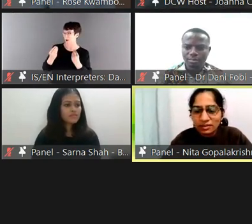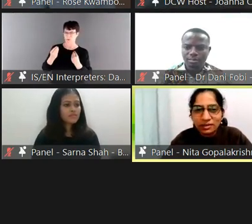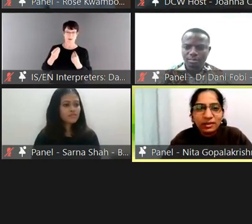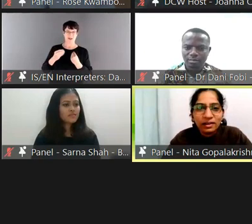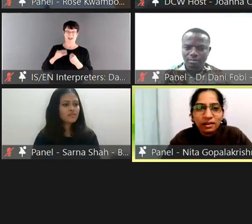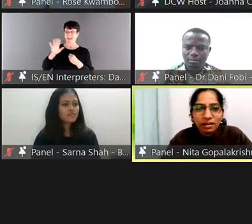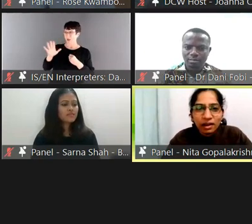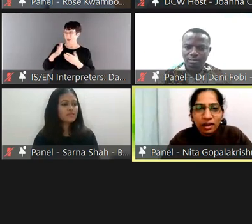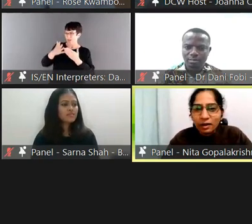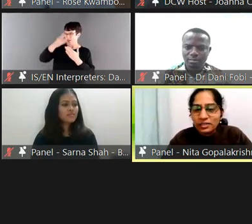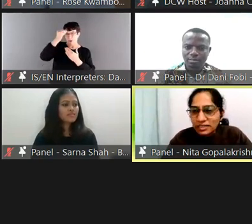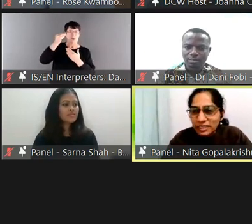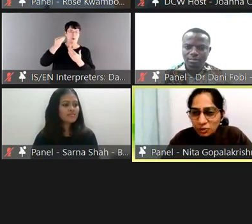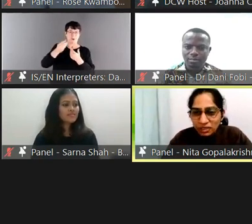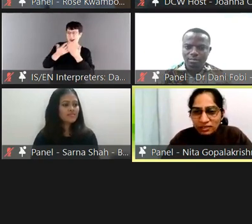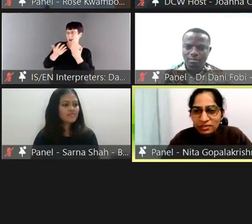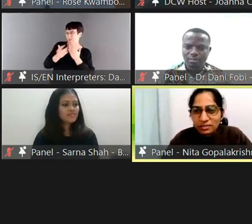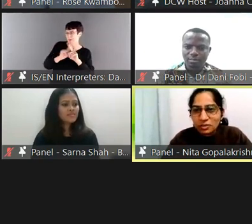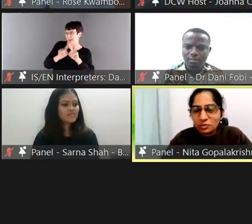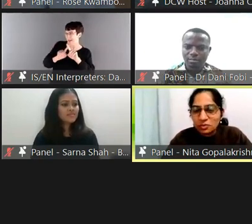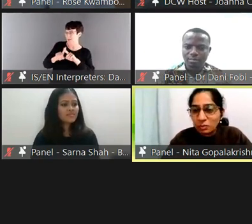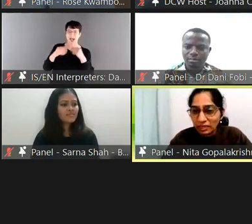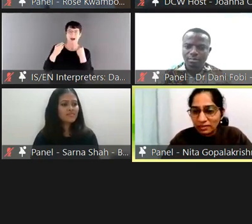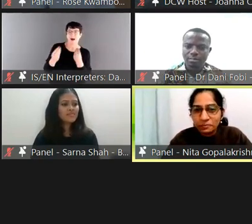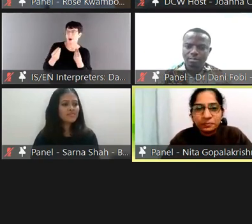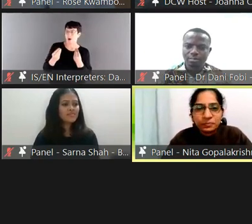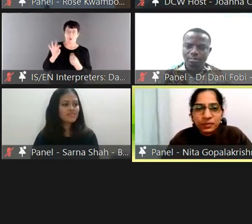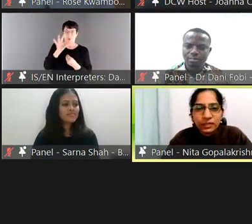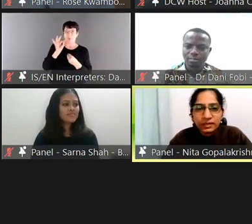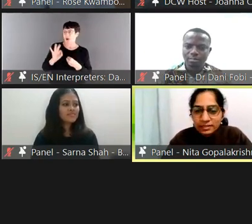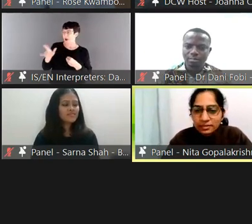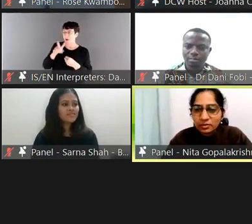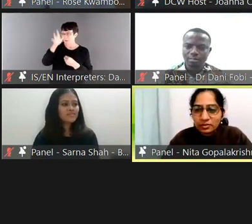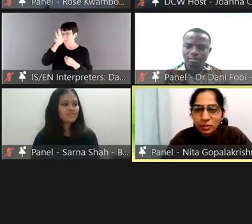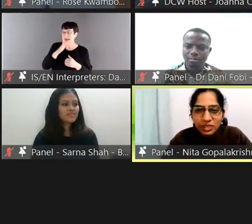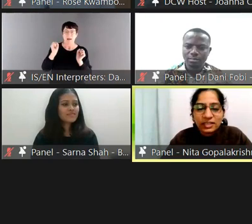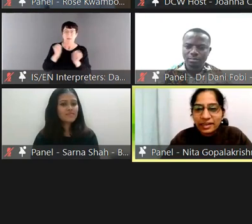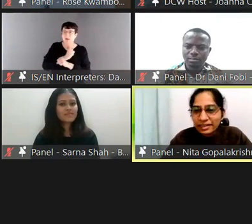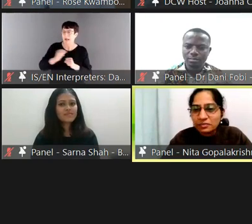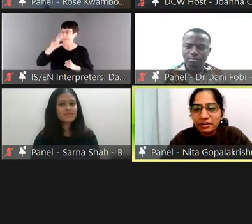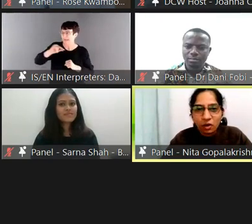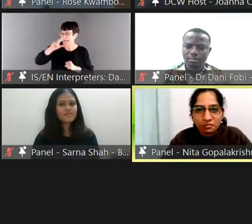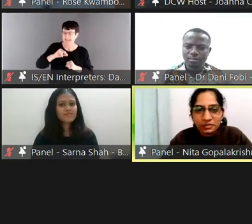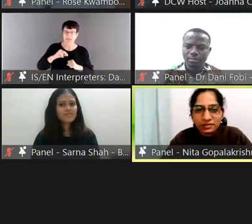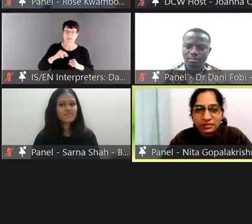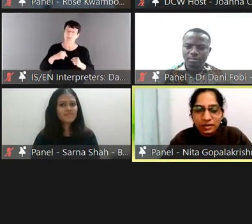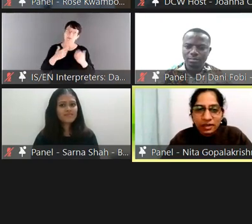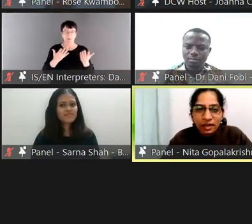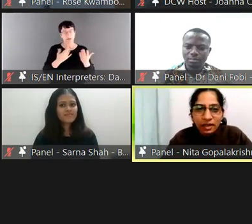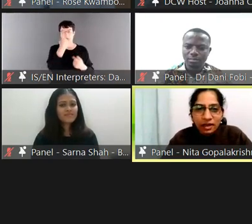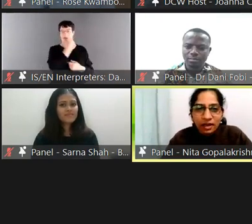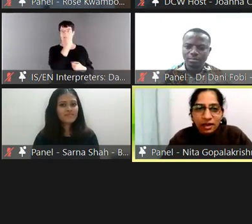or hear, how did they teach me to speak? That's a question that I get very often.